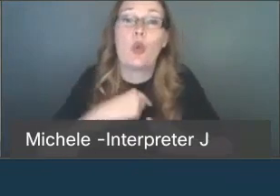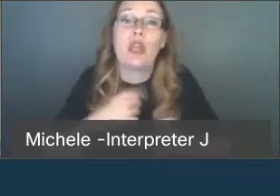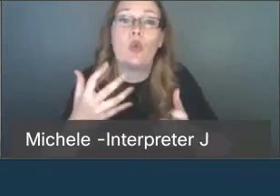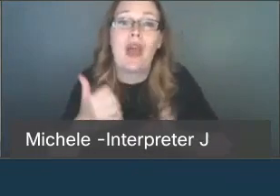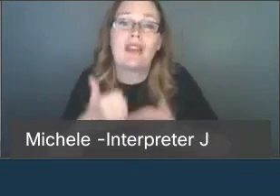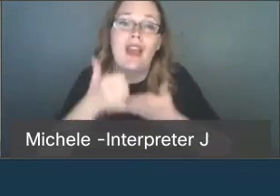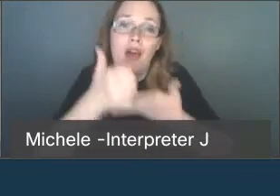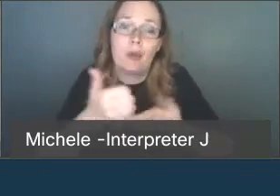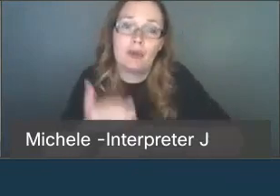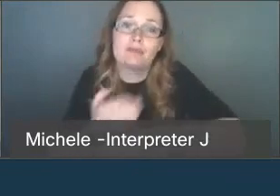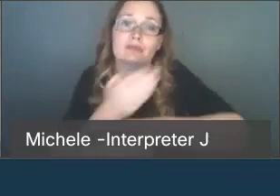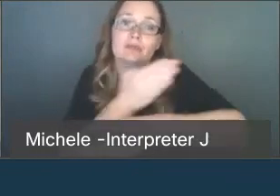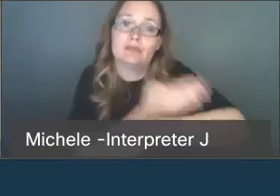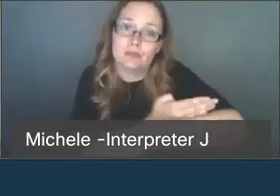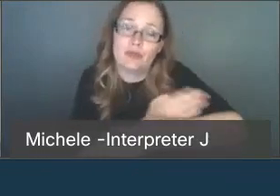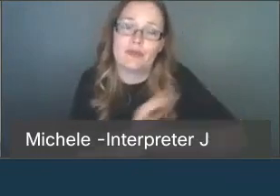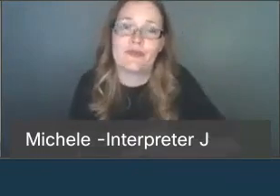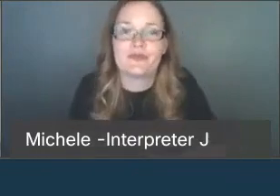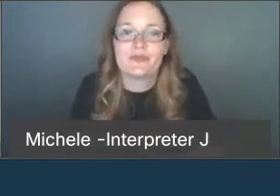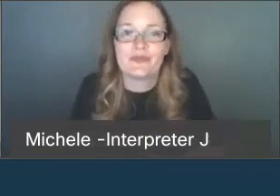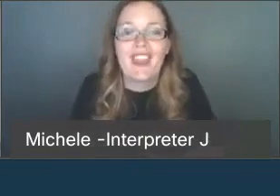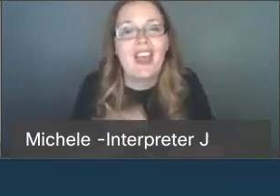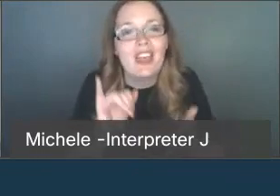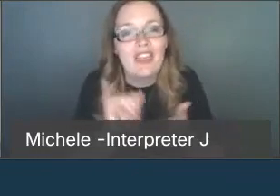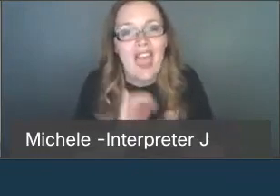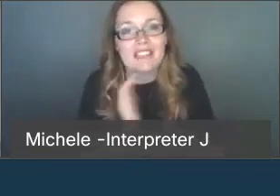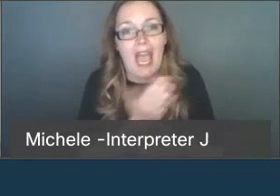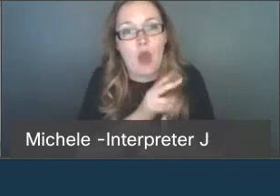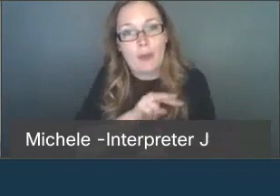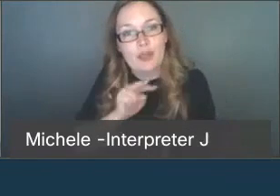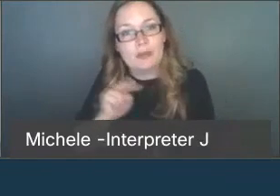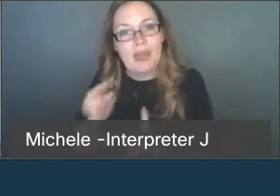their circumstances. And so if that's where we're coming from, we also have to